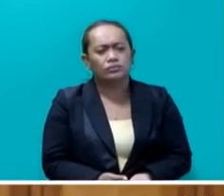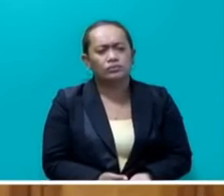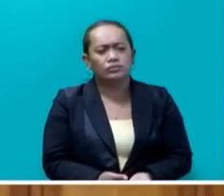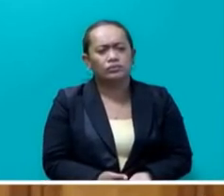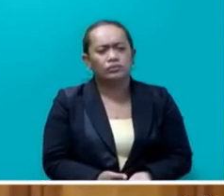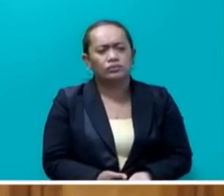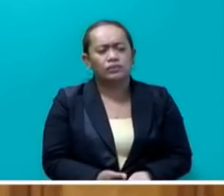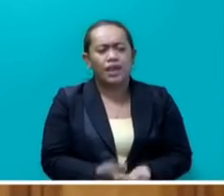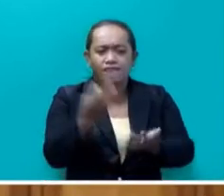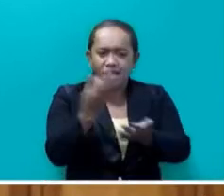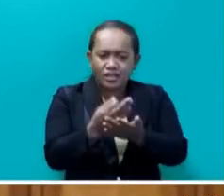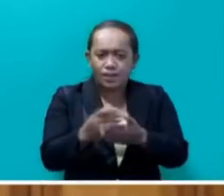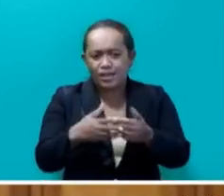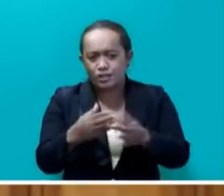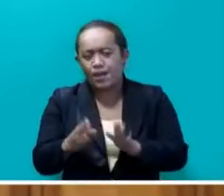the financial management bill,